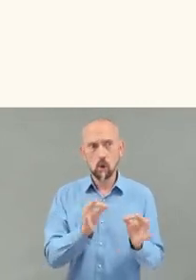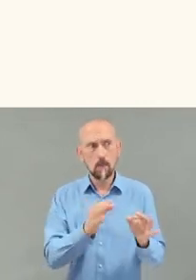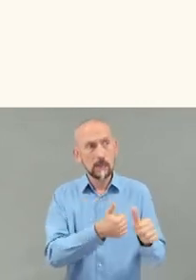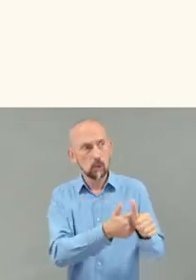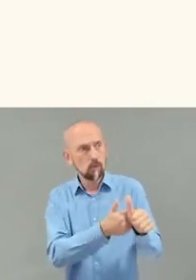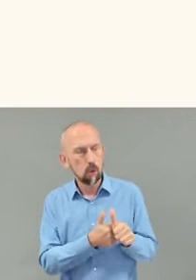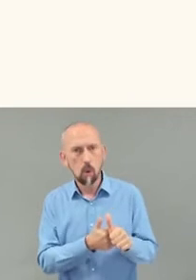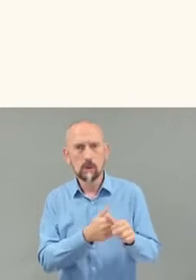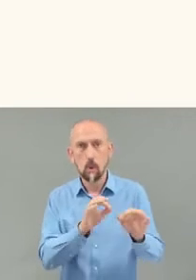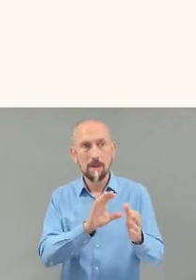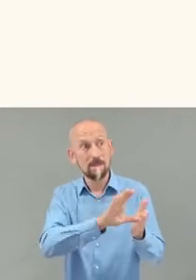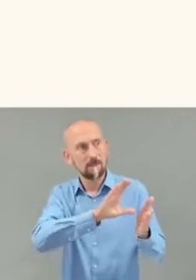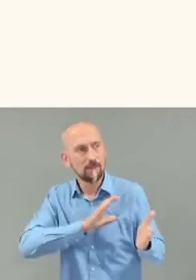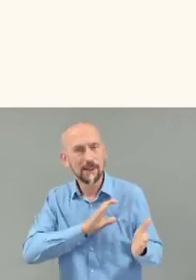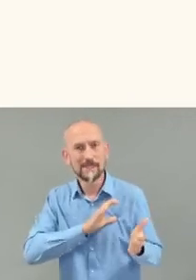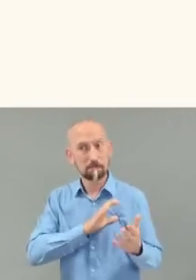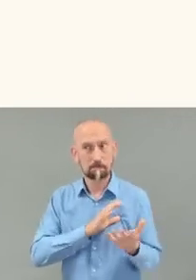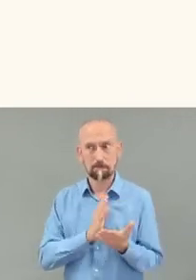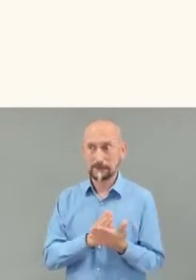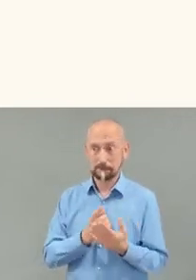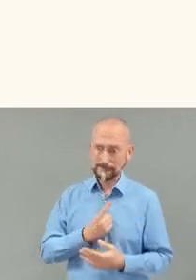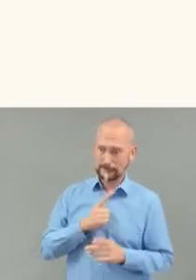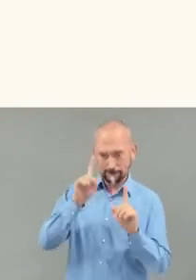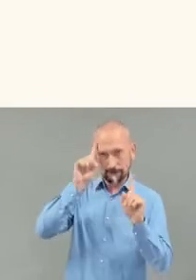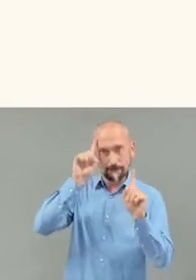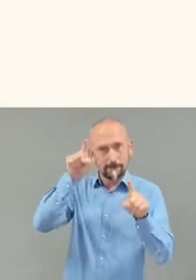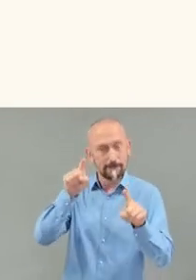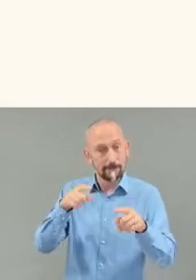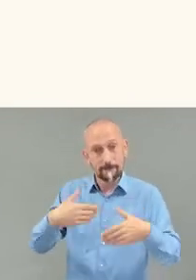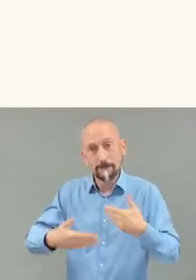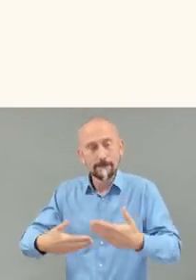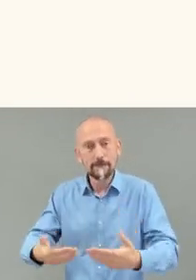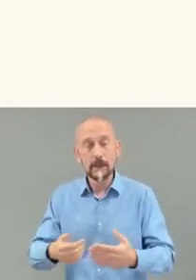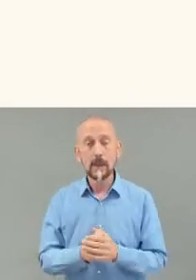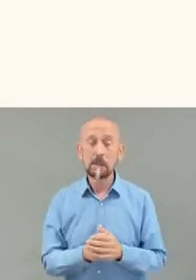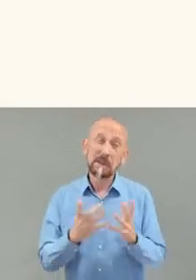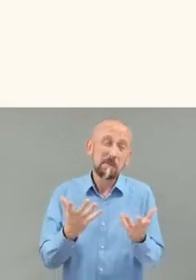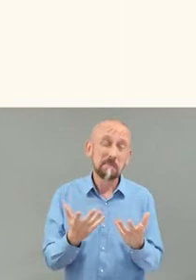that I've come up with myself. But then I think I remember how